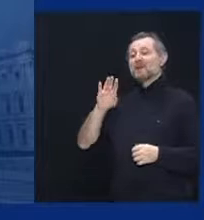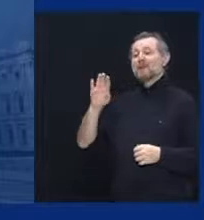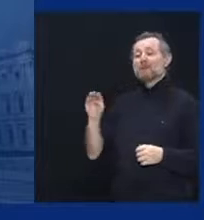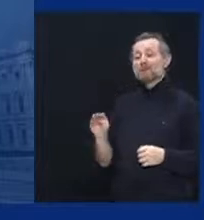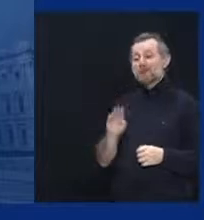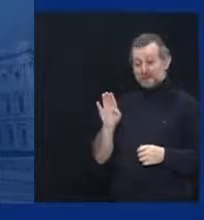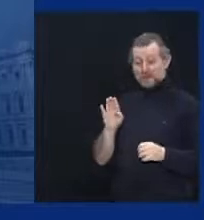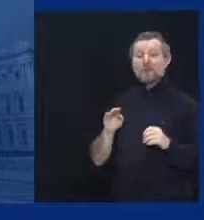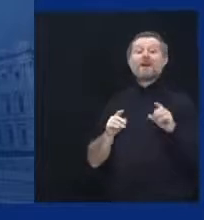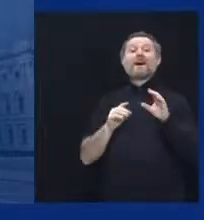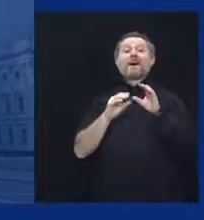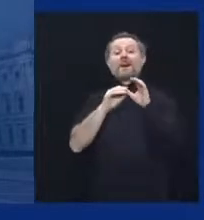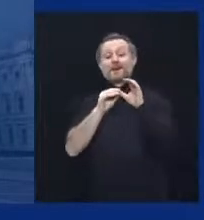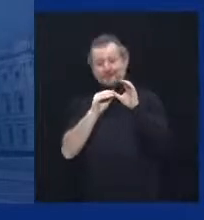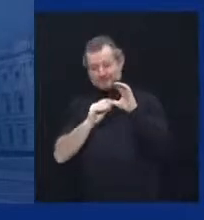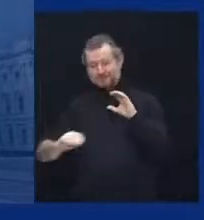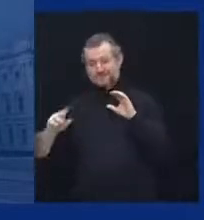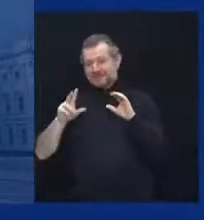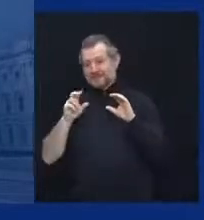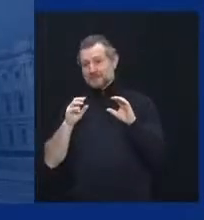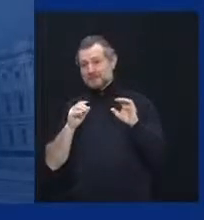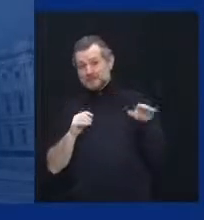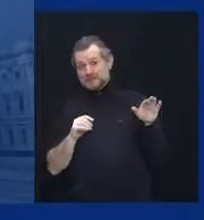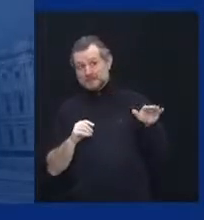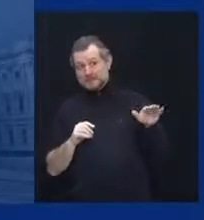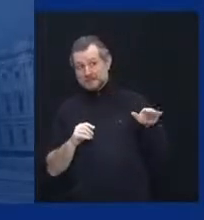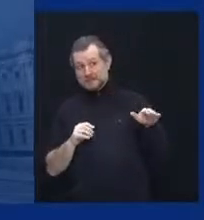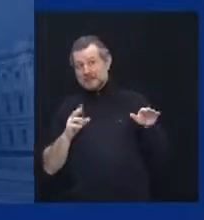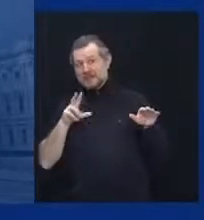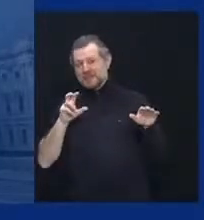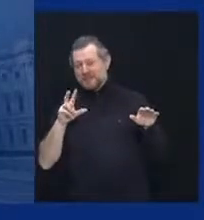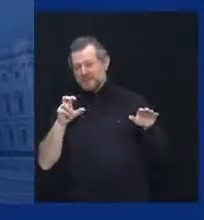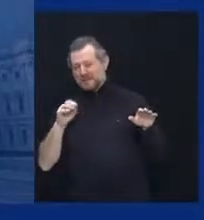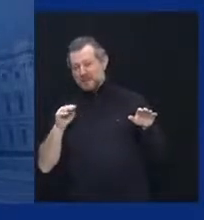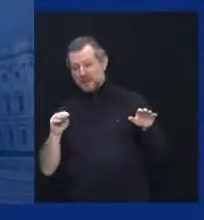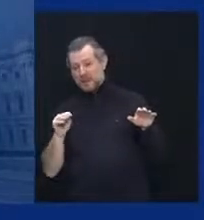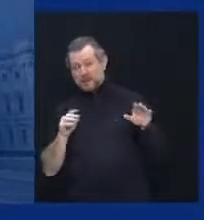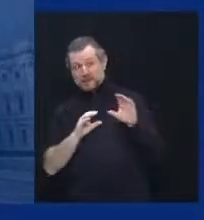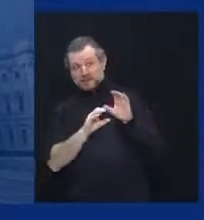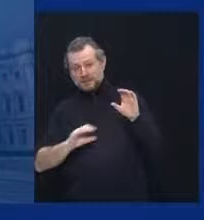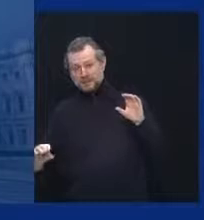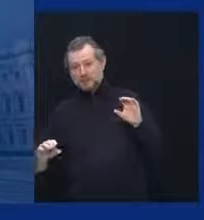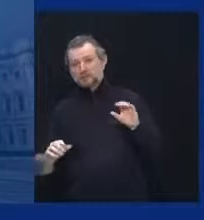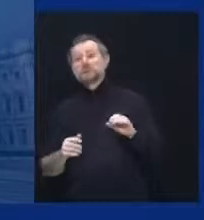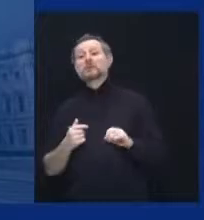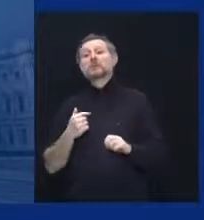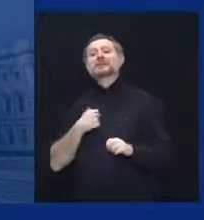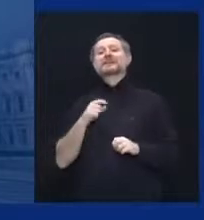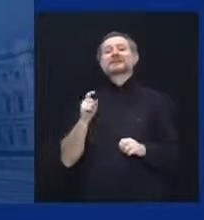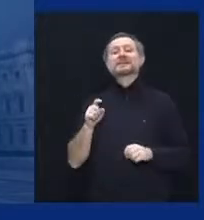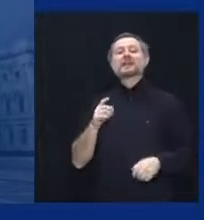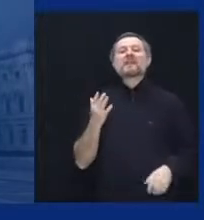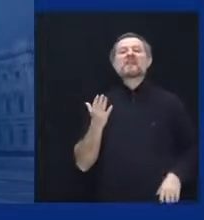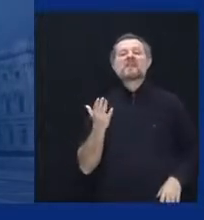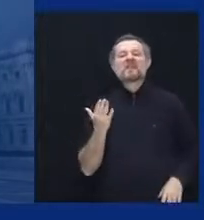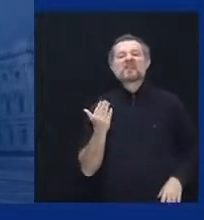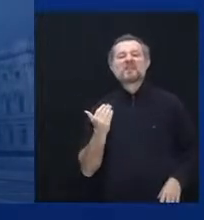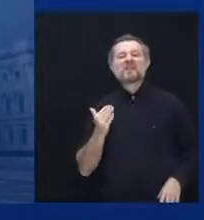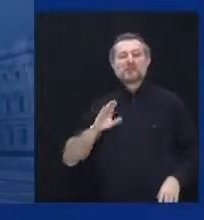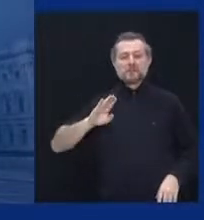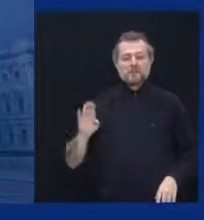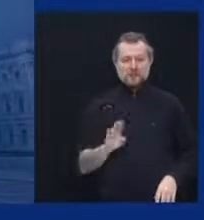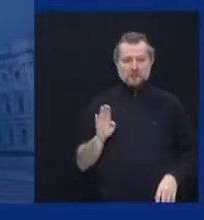have been calling for that for over a year. We need 15 of the 350. We